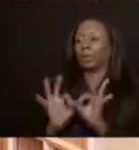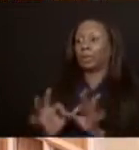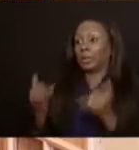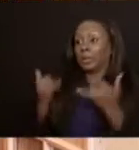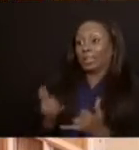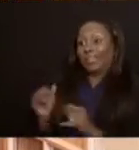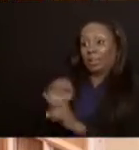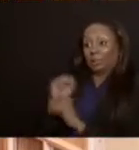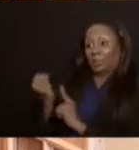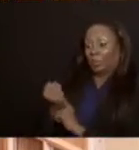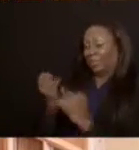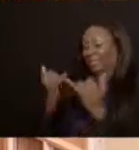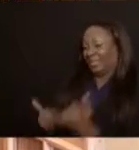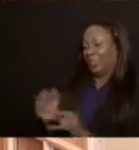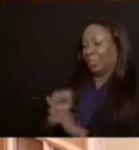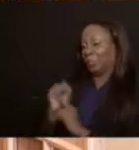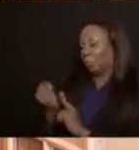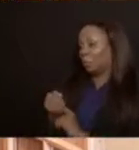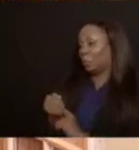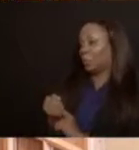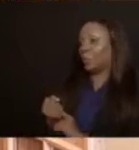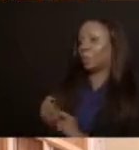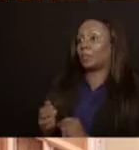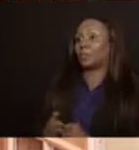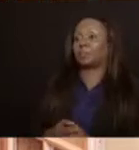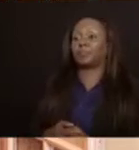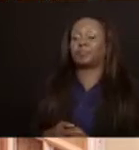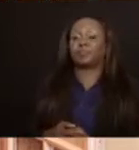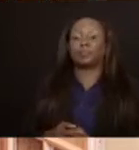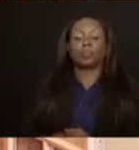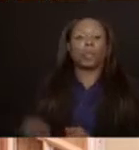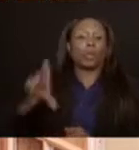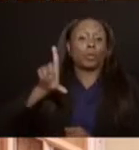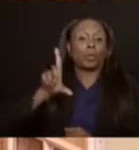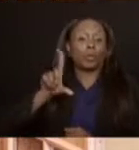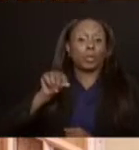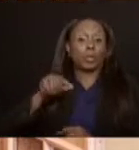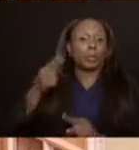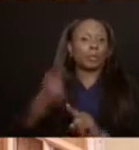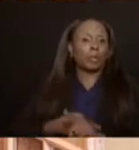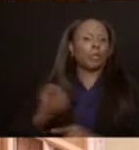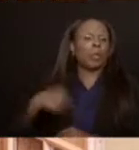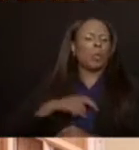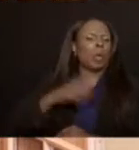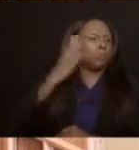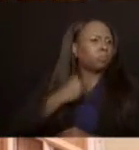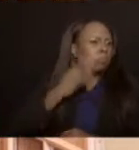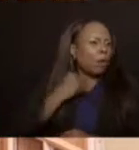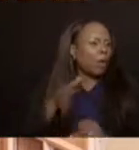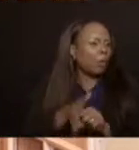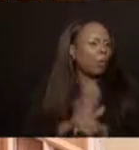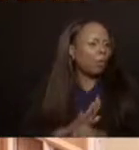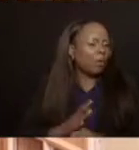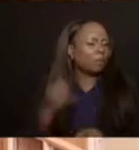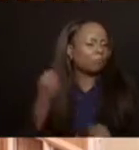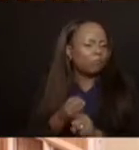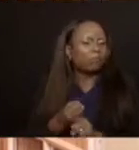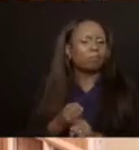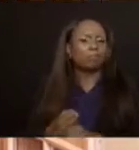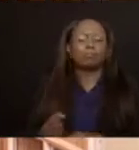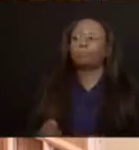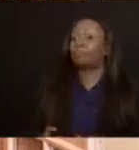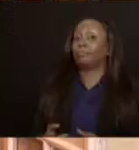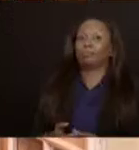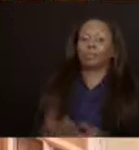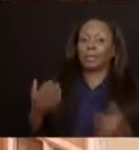particular instance, 20 months into this pandemic, recognizing that we now have 60%